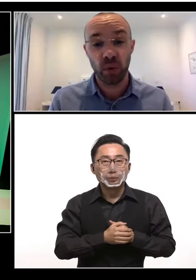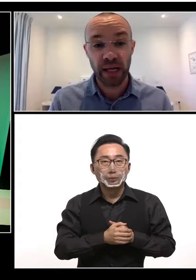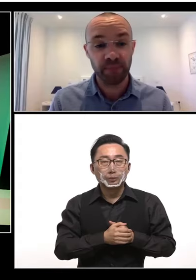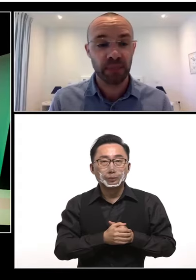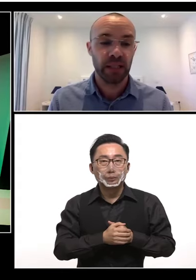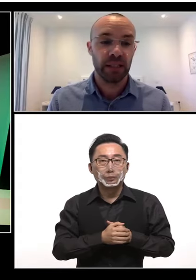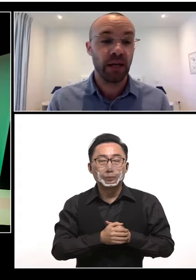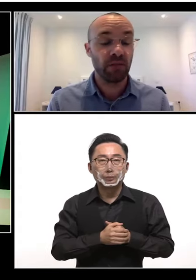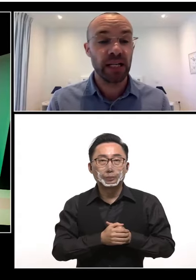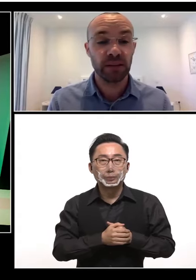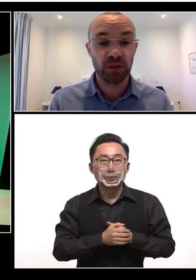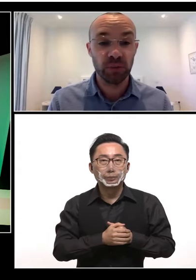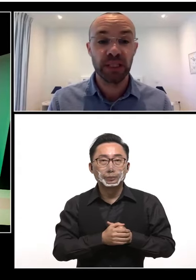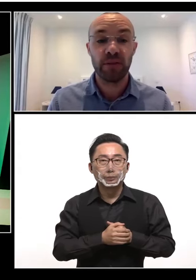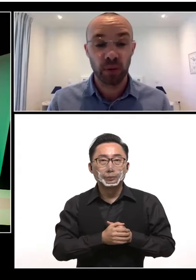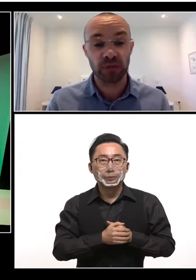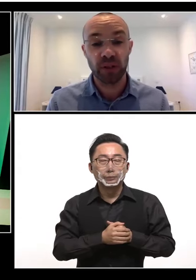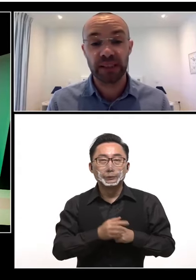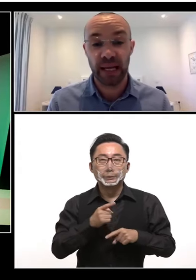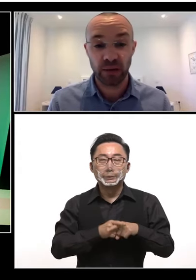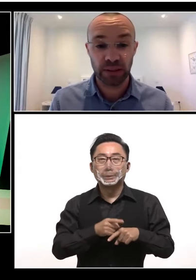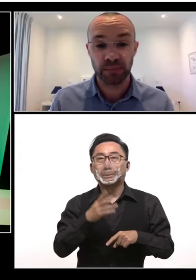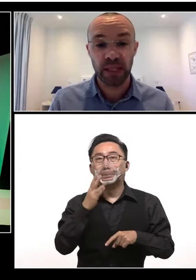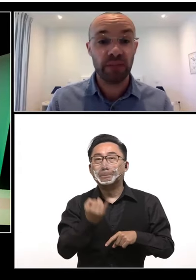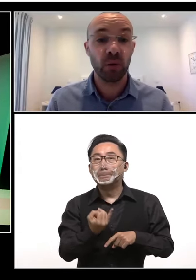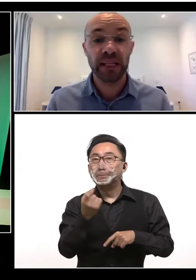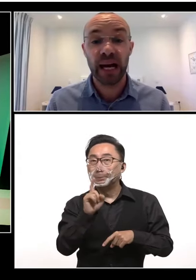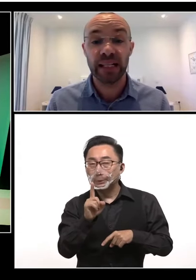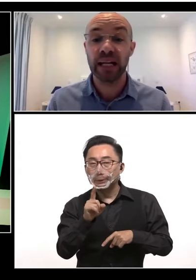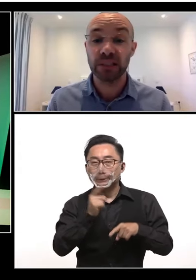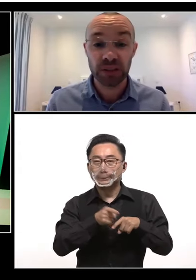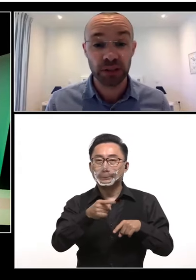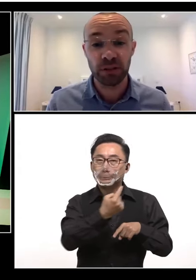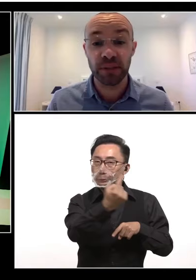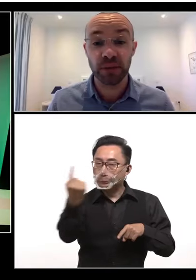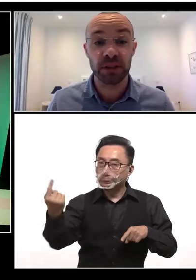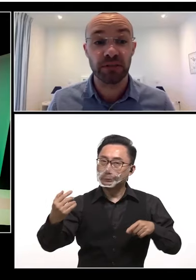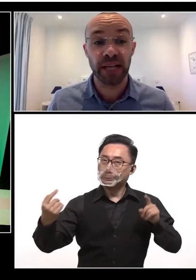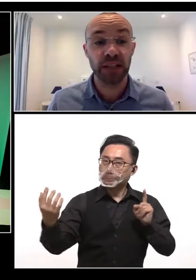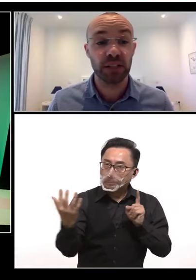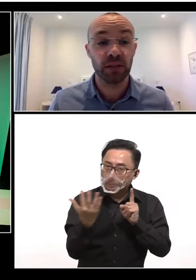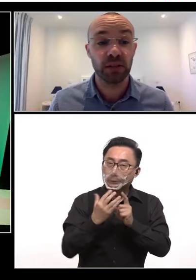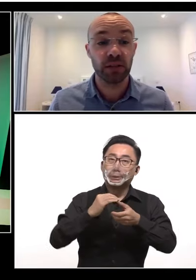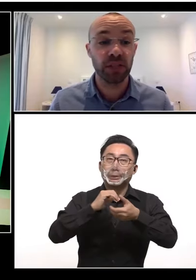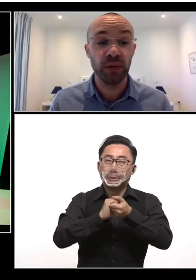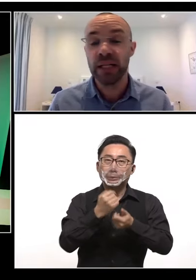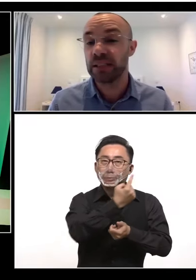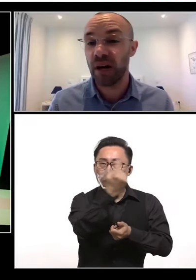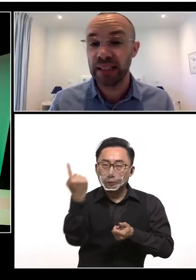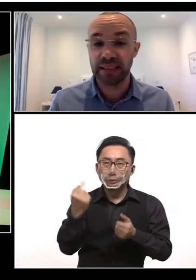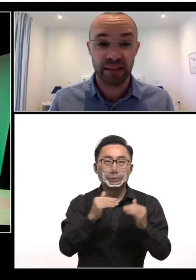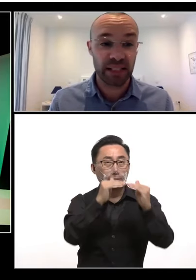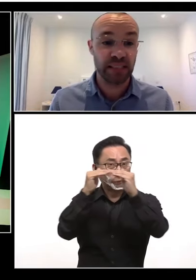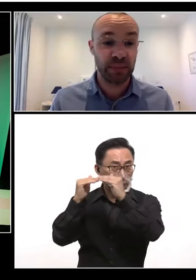hierarchical way. In our rehearsal rooms, everyone's voice counts. Everyone can and does contribute to the creation of new